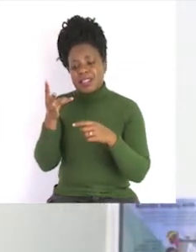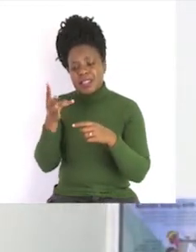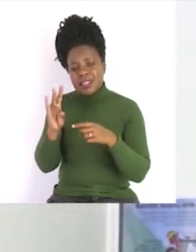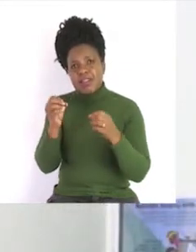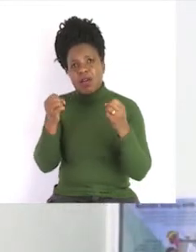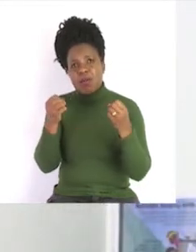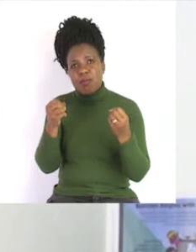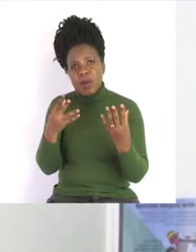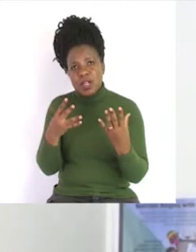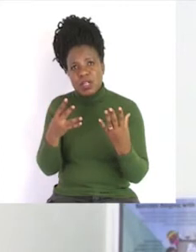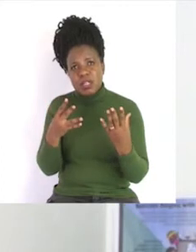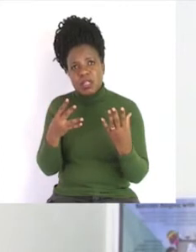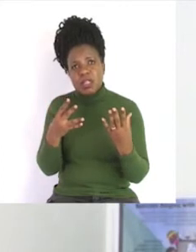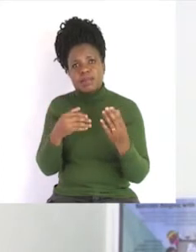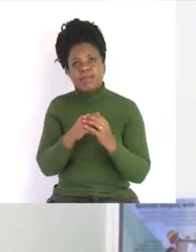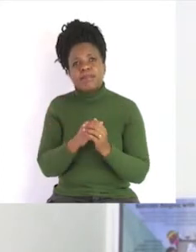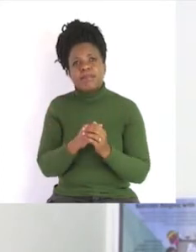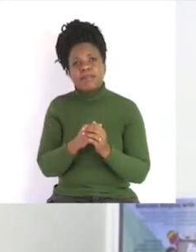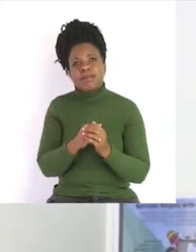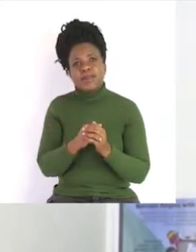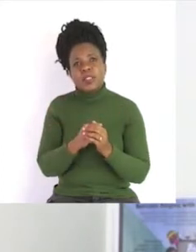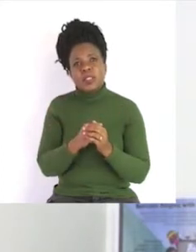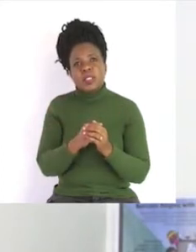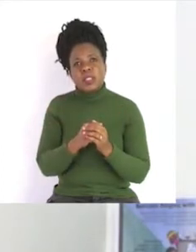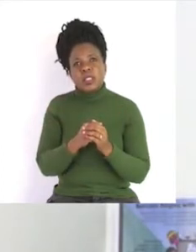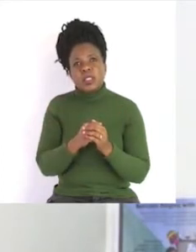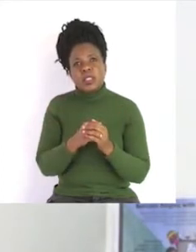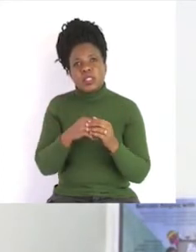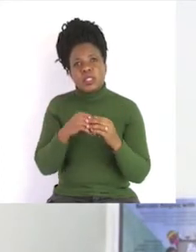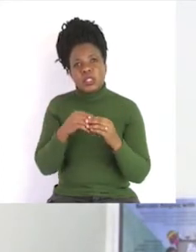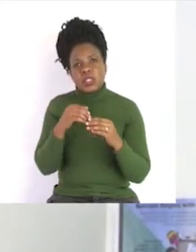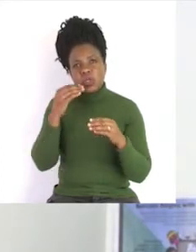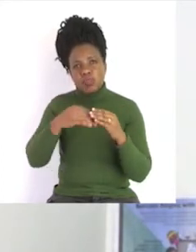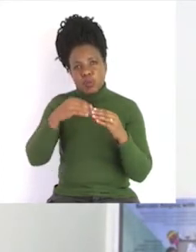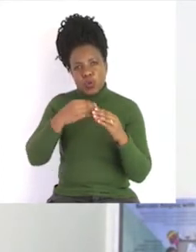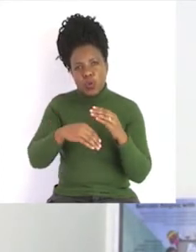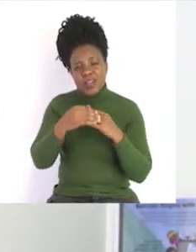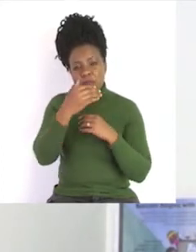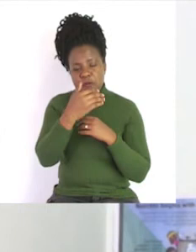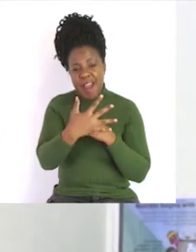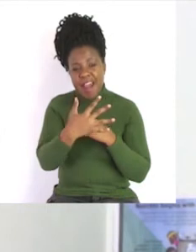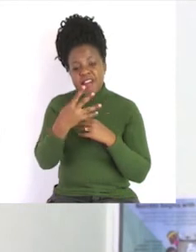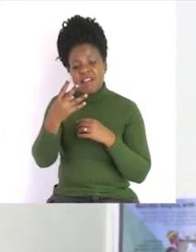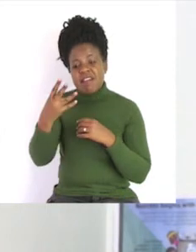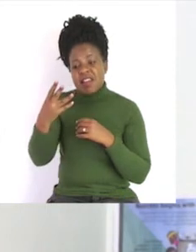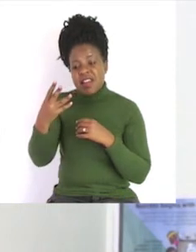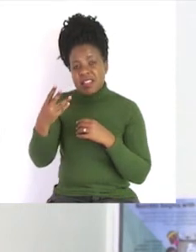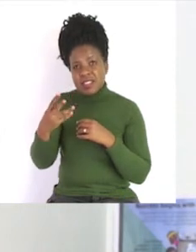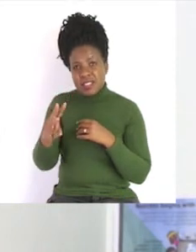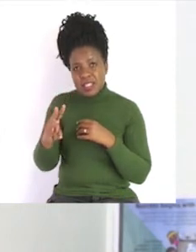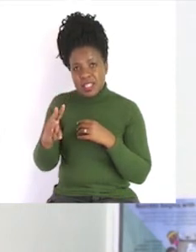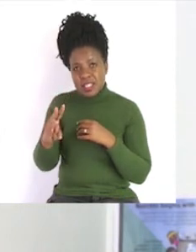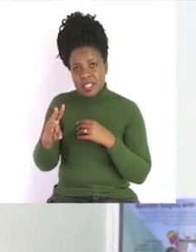then we must go between 42 and 35. Oh, good. So Clarice is saying that it's